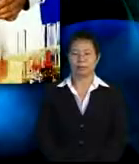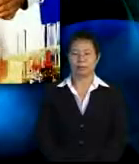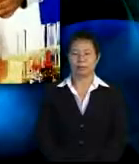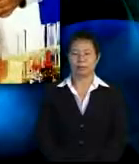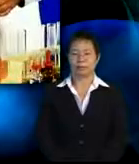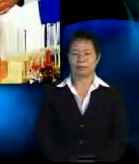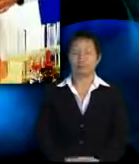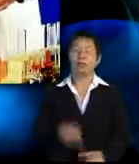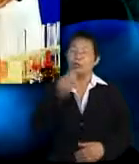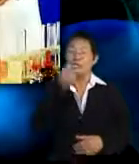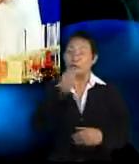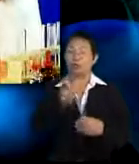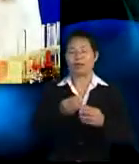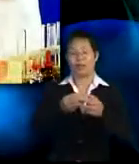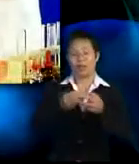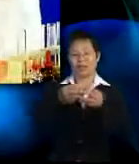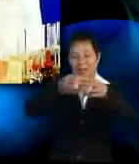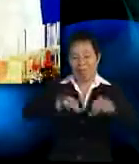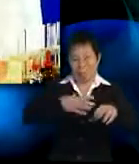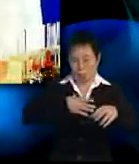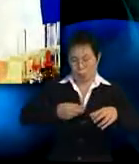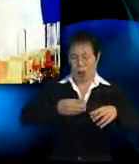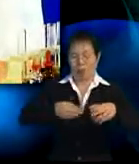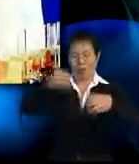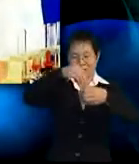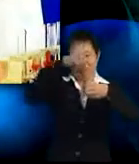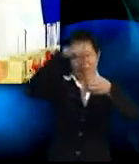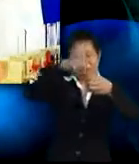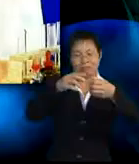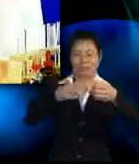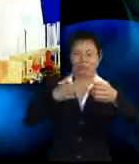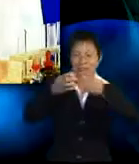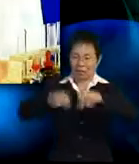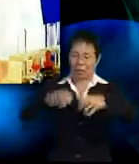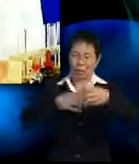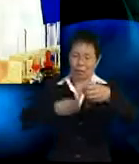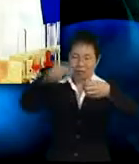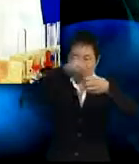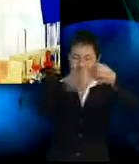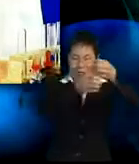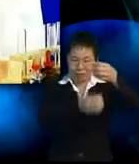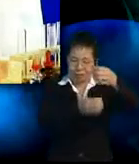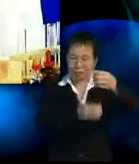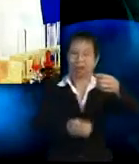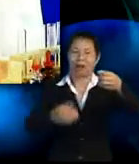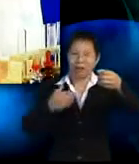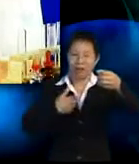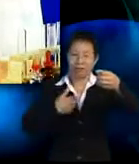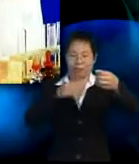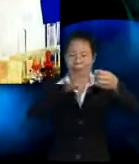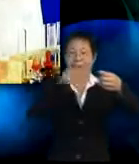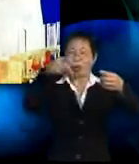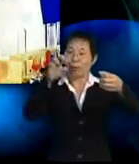Pour some food sample like egg white solution in a test tube. Egg white contains protein.